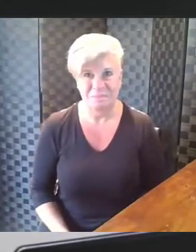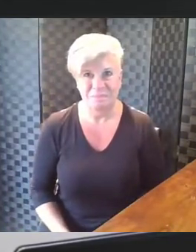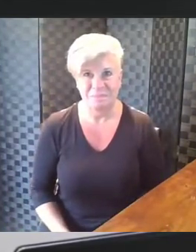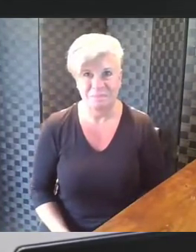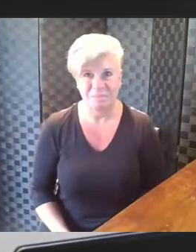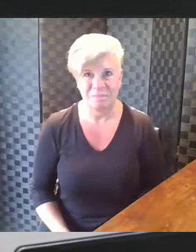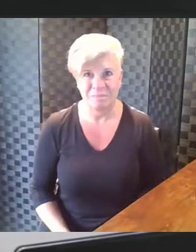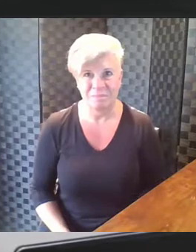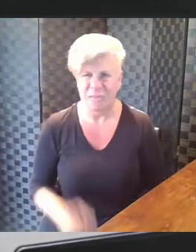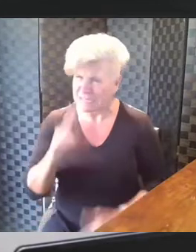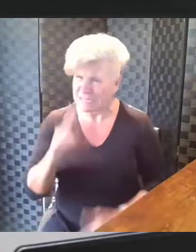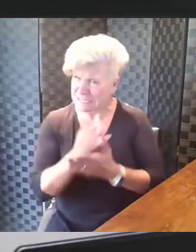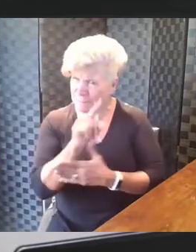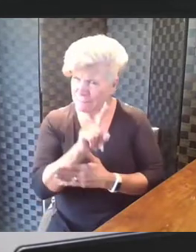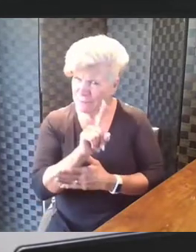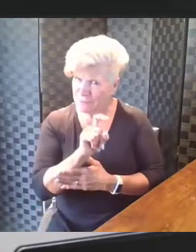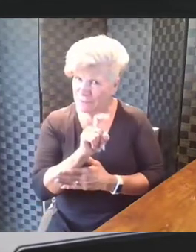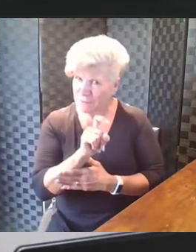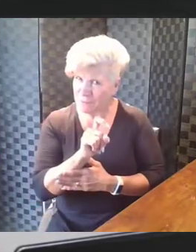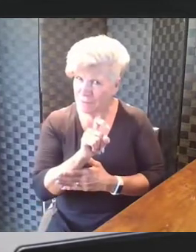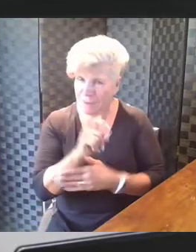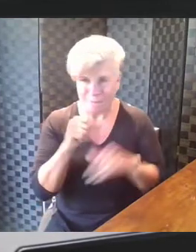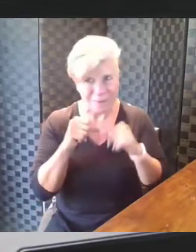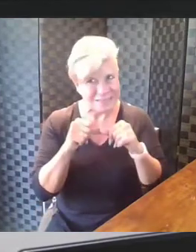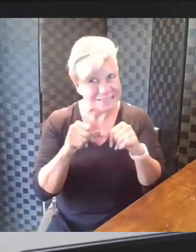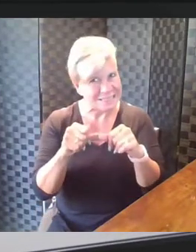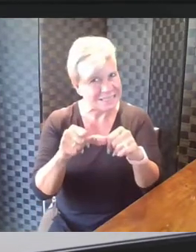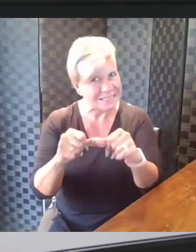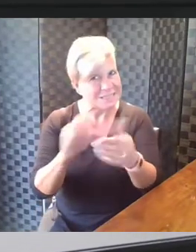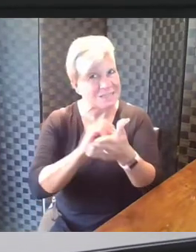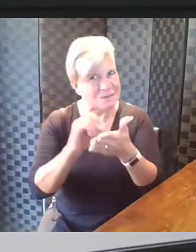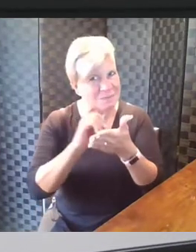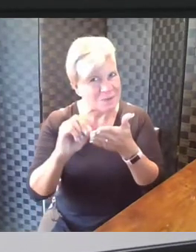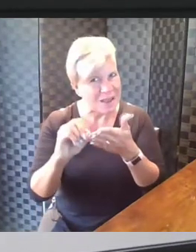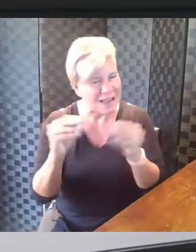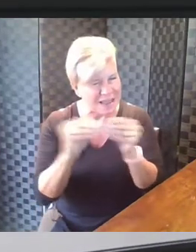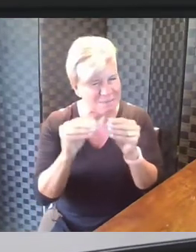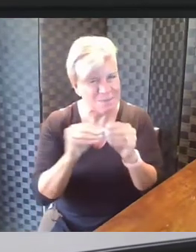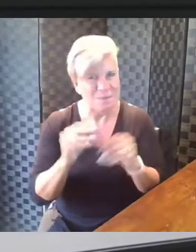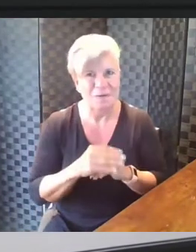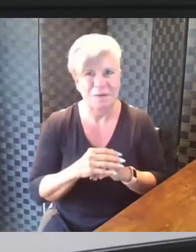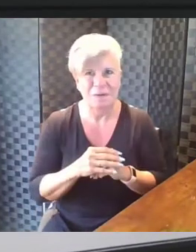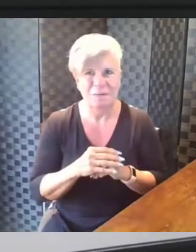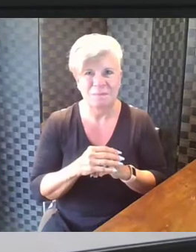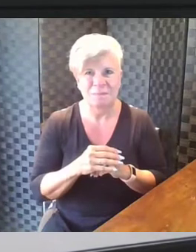Do you think I should stop there? No, I'm going to write it longer. I think I can write just a little bit more.